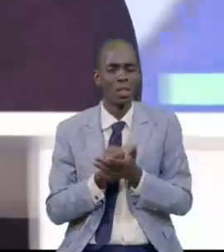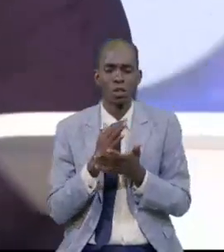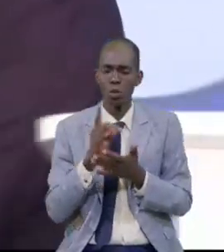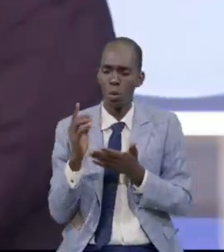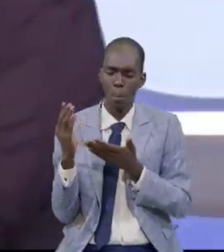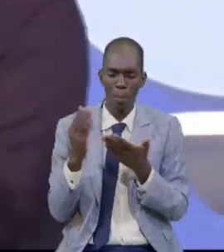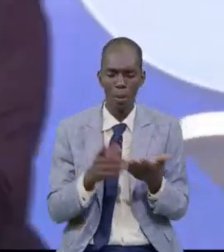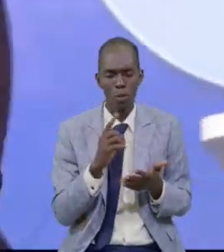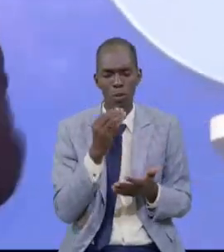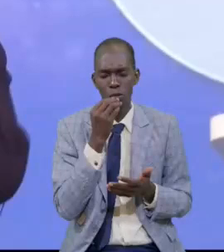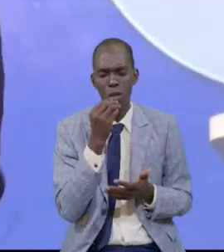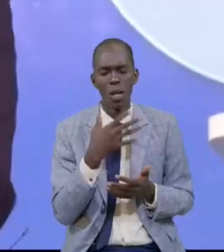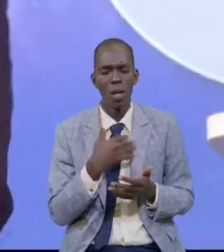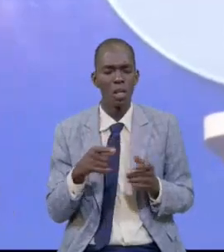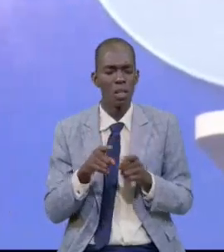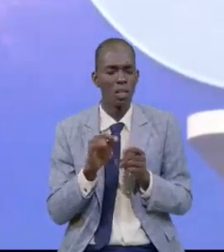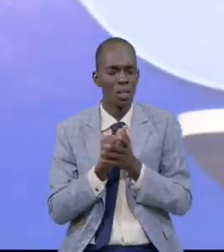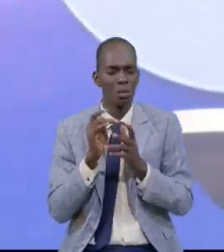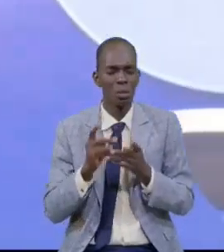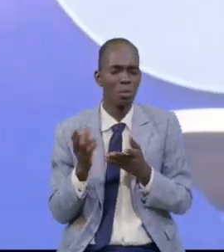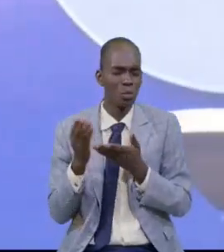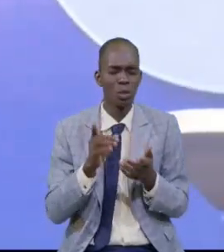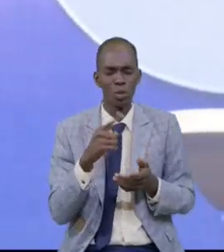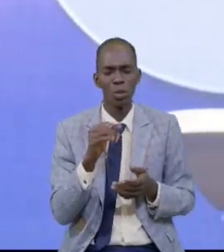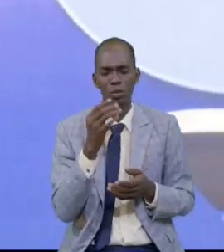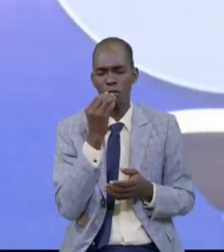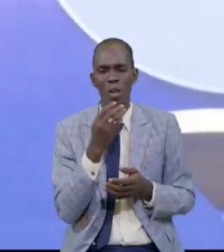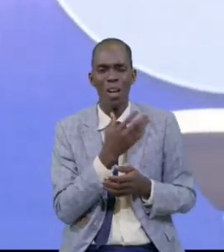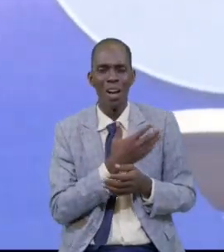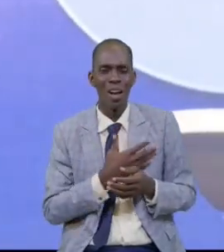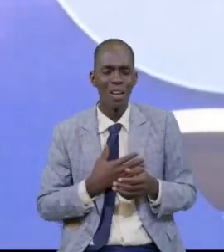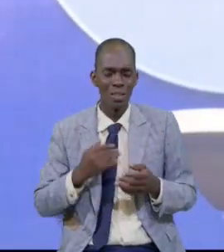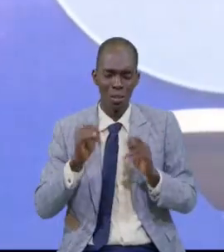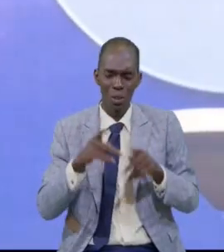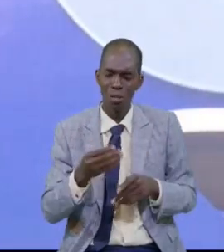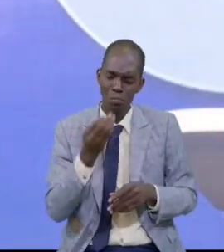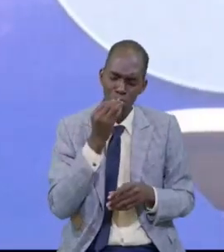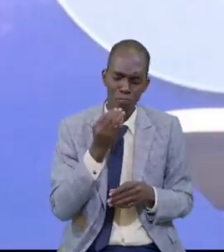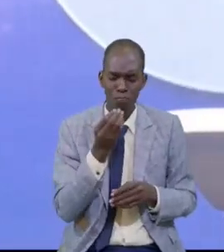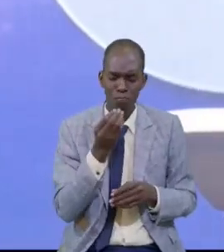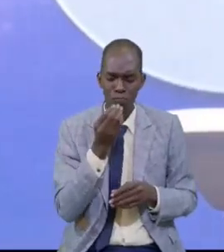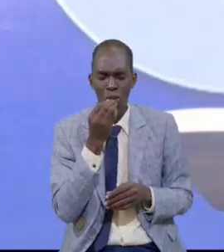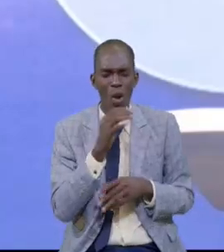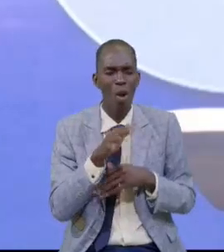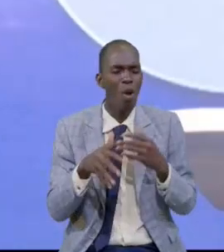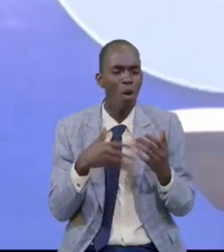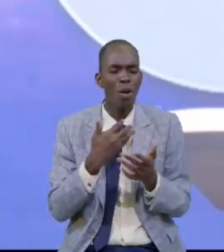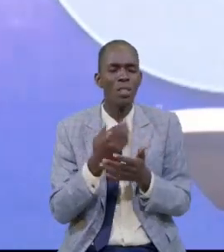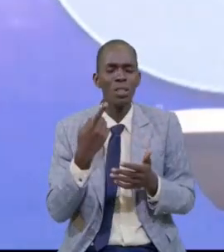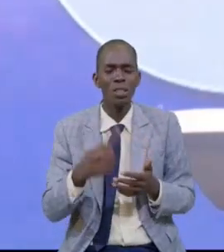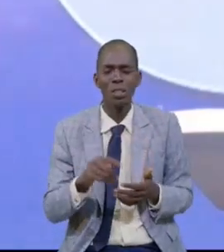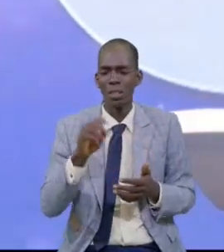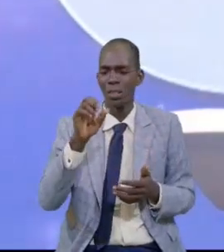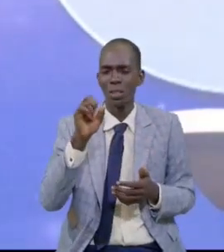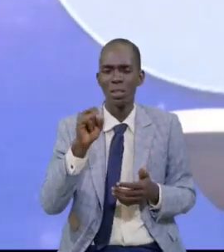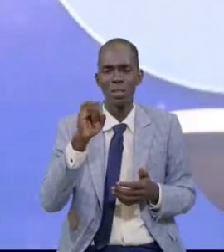food, he's talking, and all the saliva from his mouth is getting to that food.